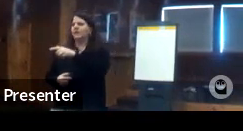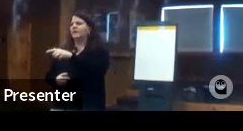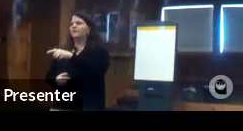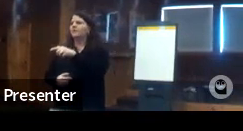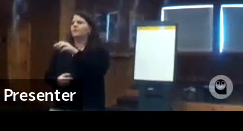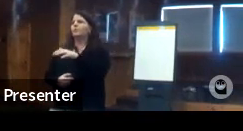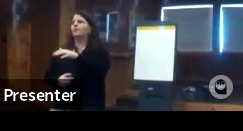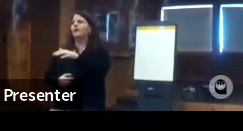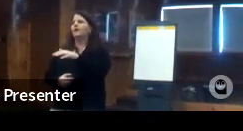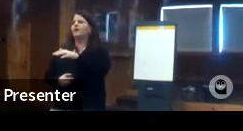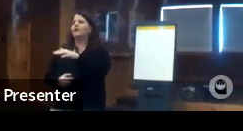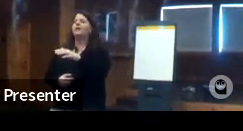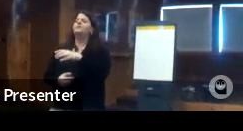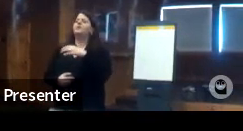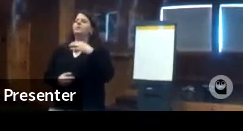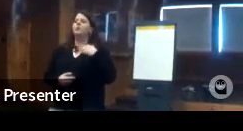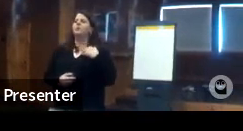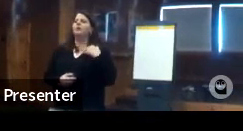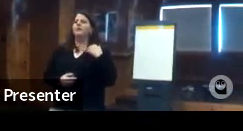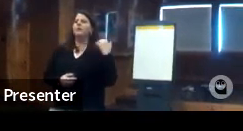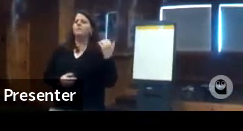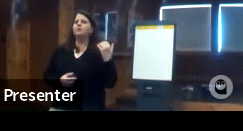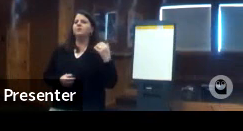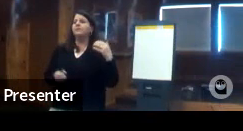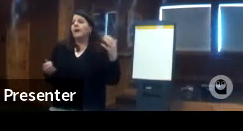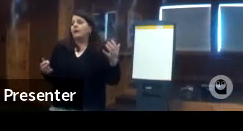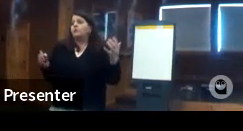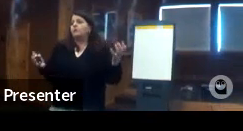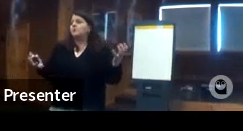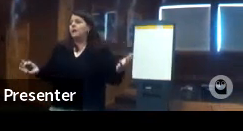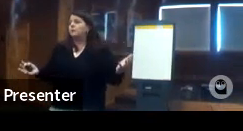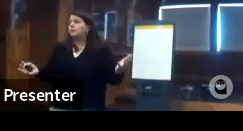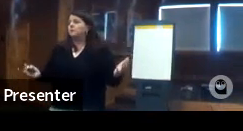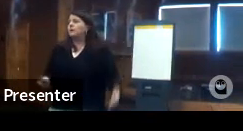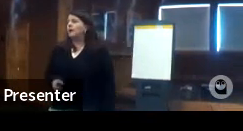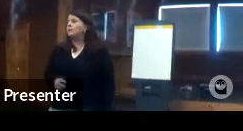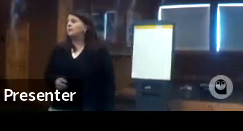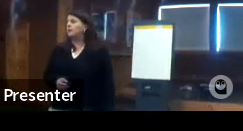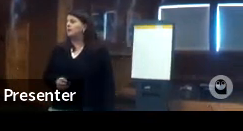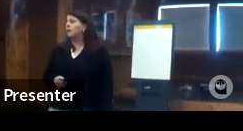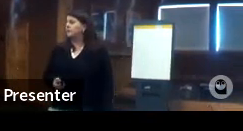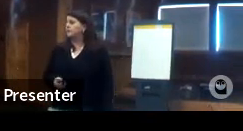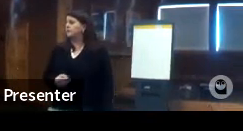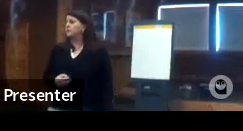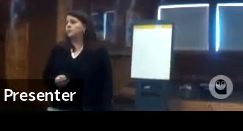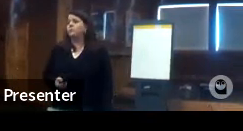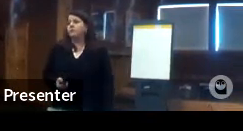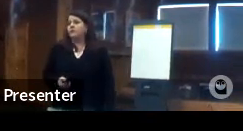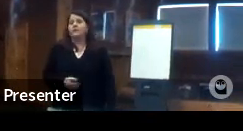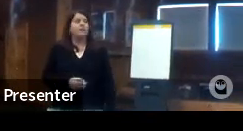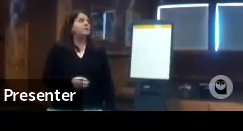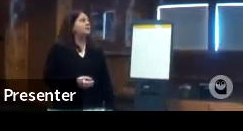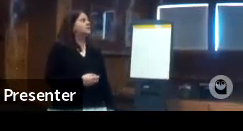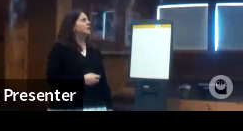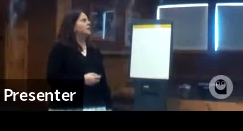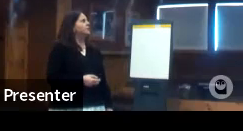we've educated that judge, they're more likely to rule in our favor on motions if they actually understand the dynamics and the obstacles to